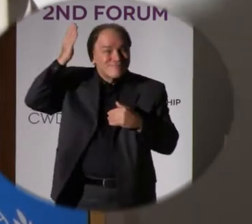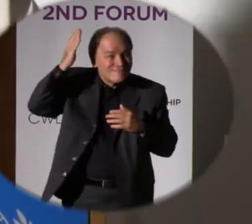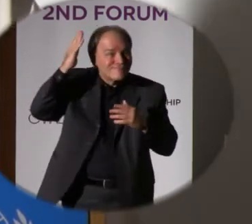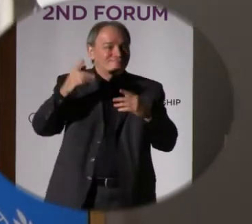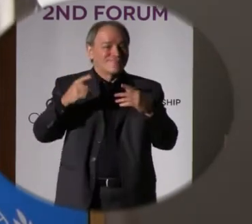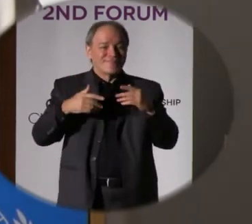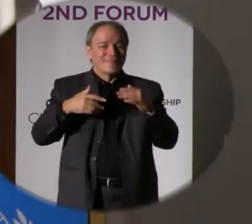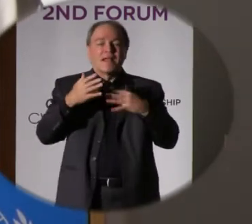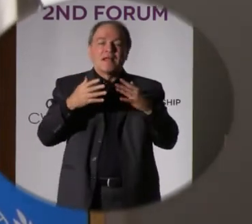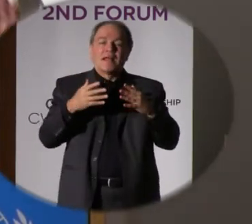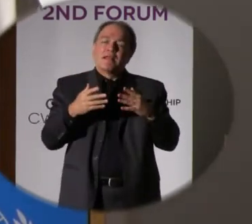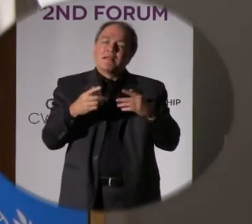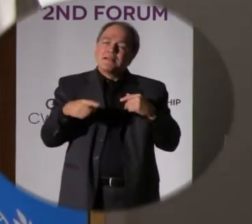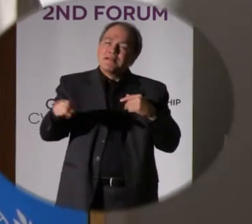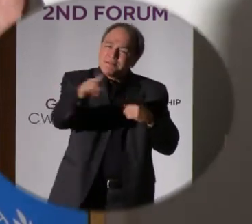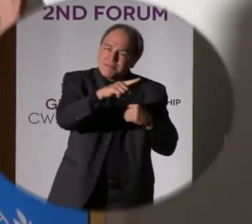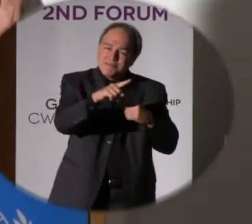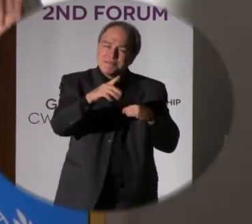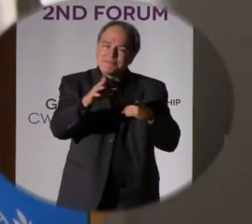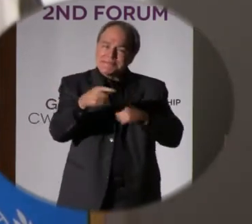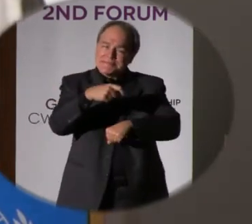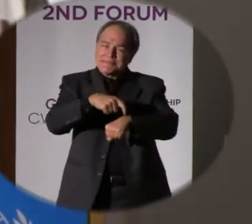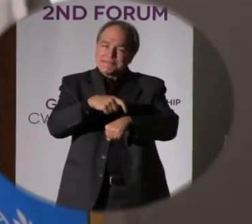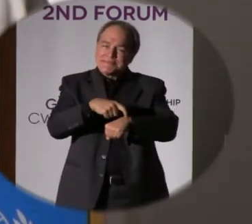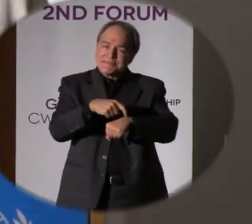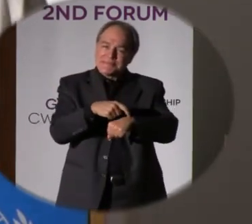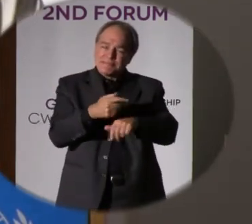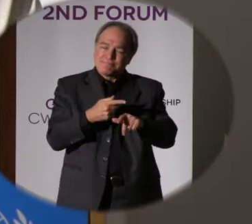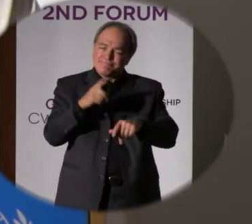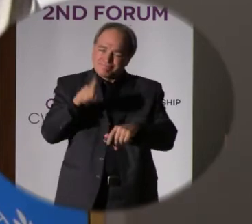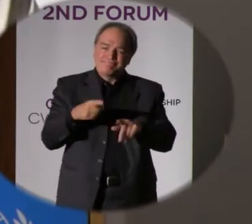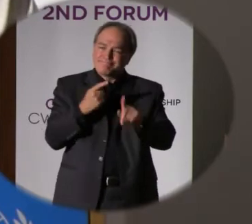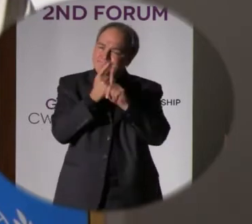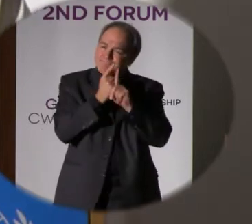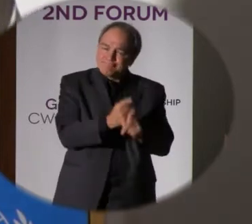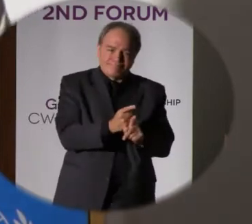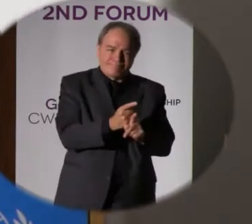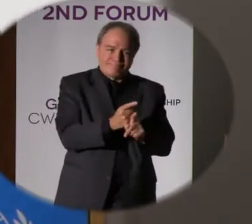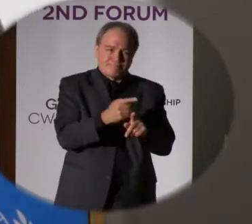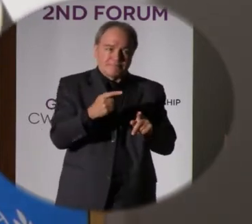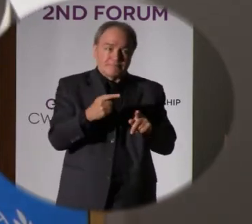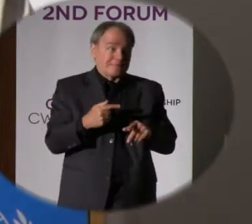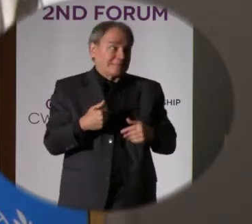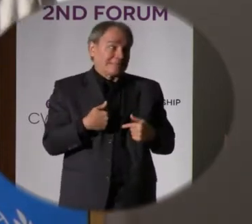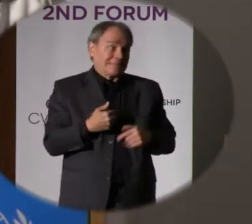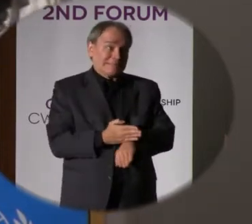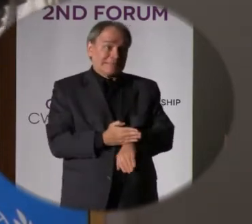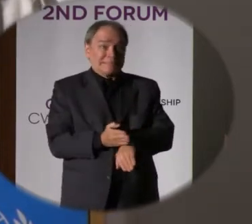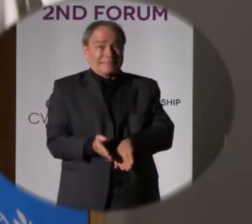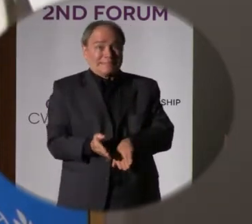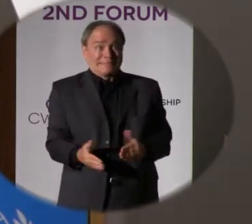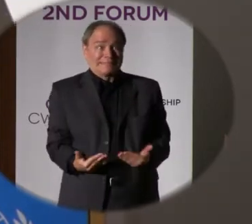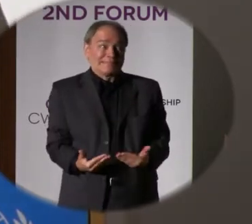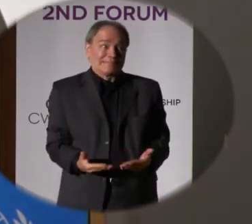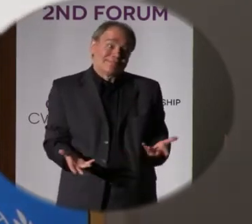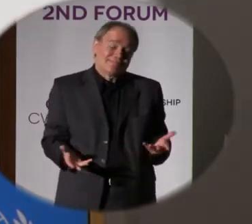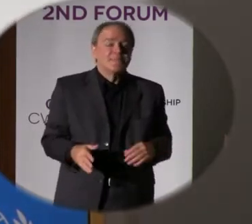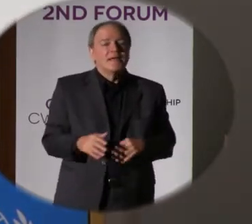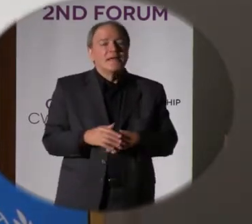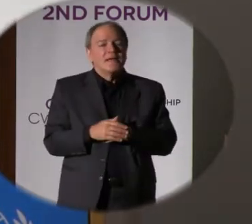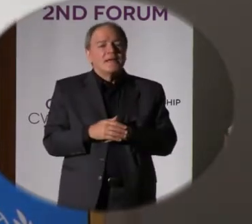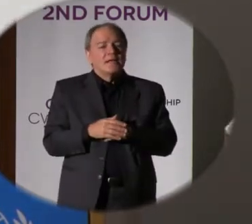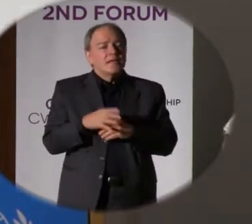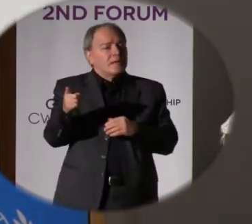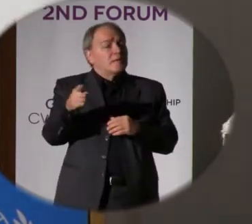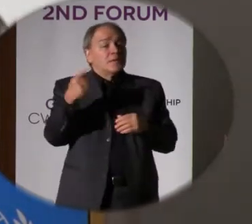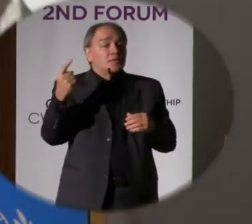and I'm counting on you to keep us on time, which we're starting off a little late already. So whenever you